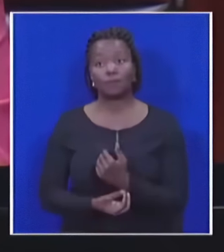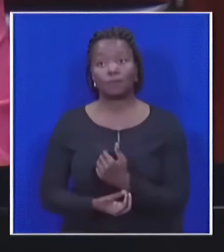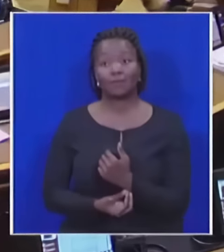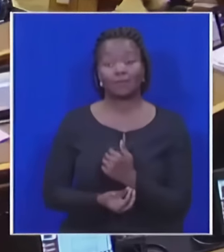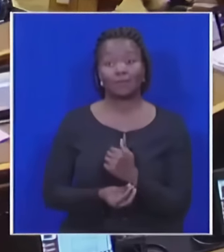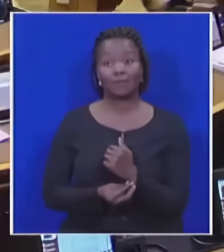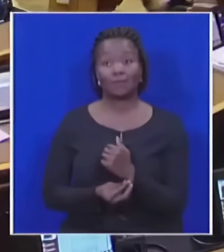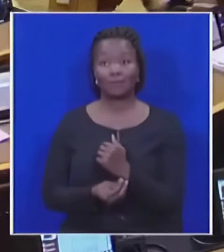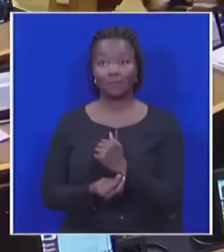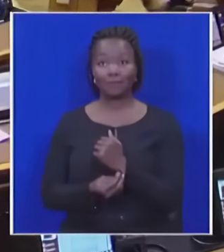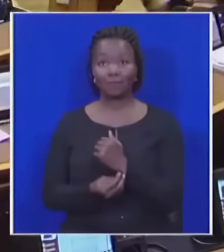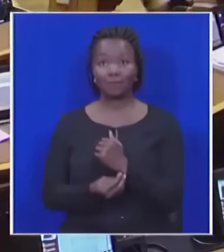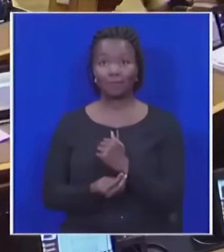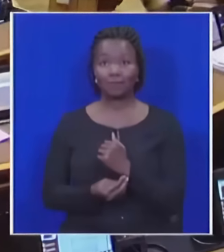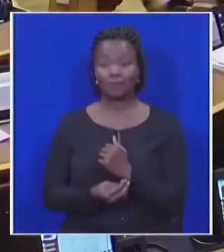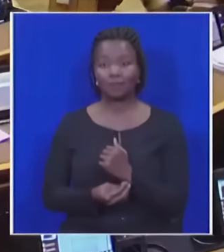Now,